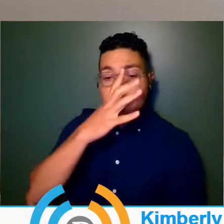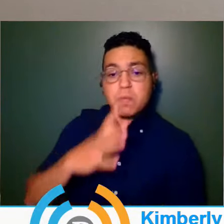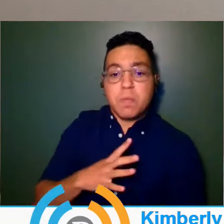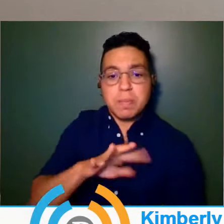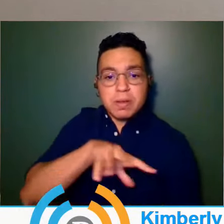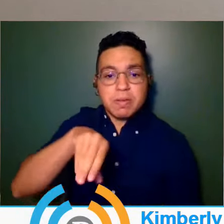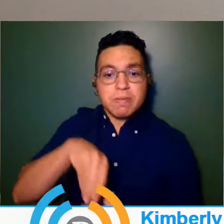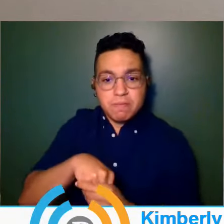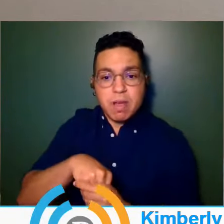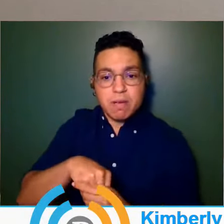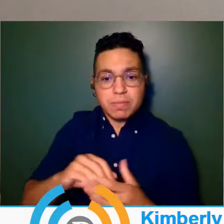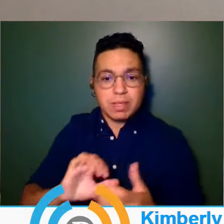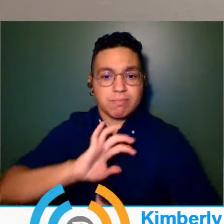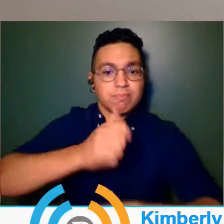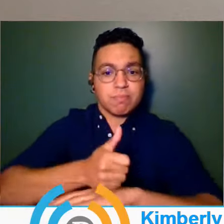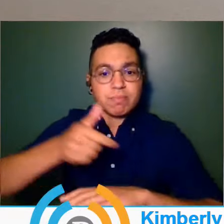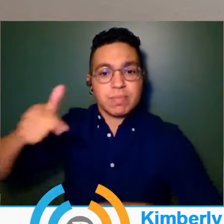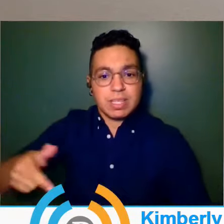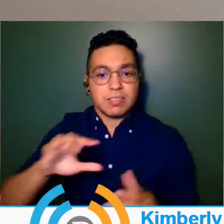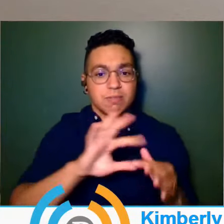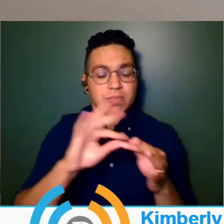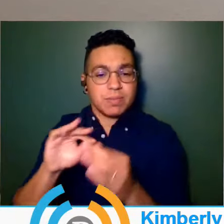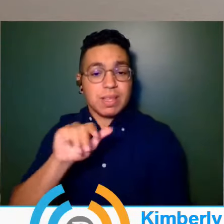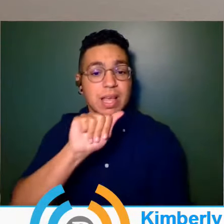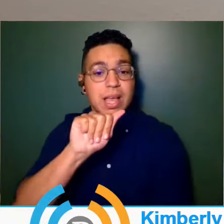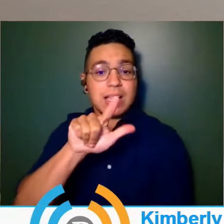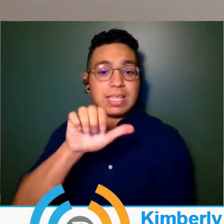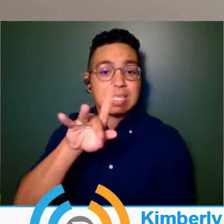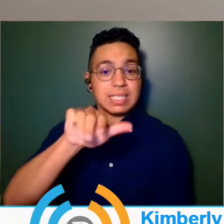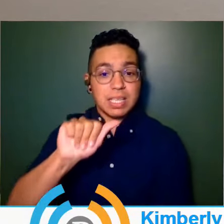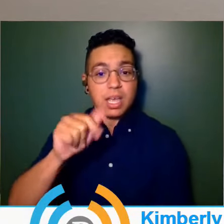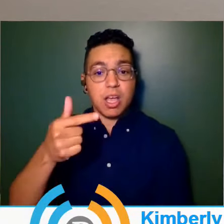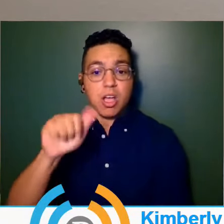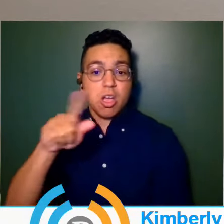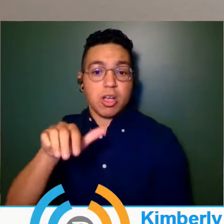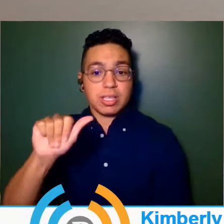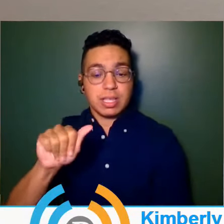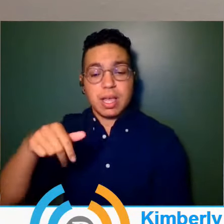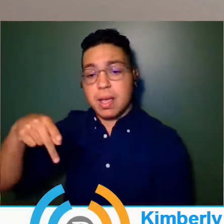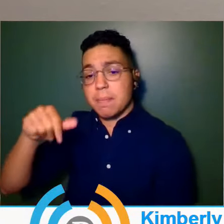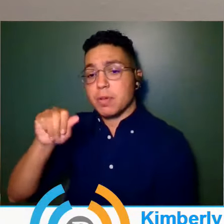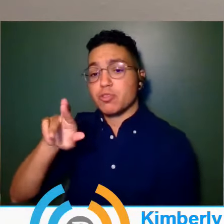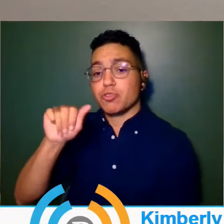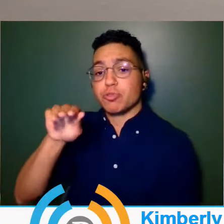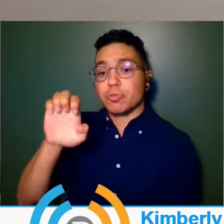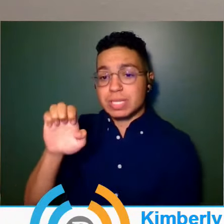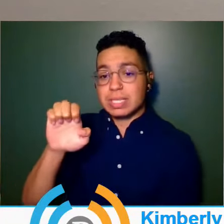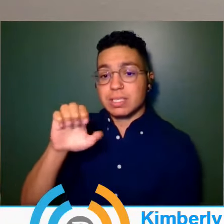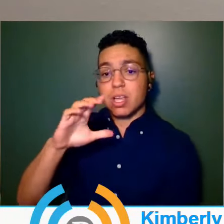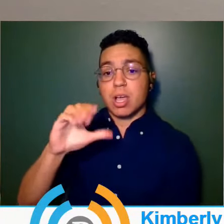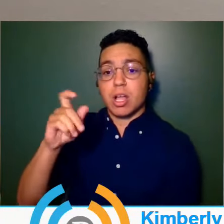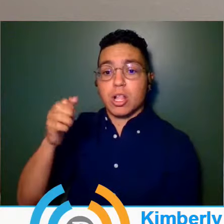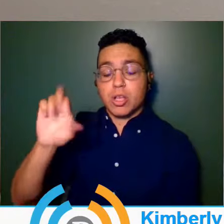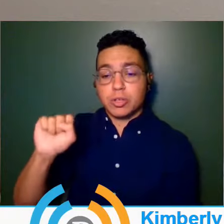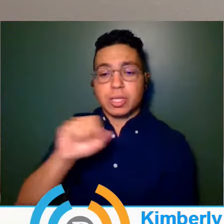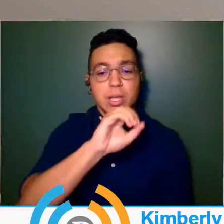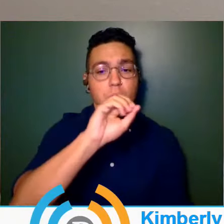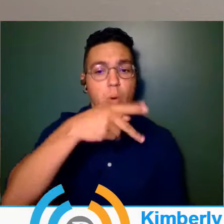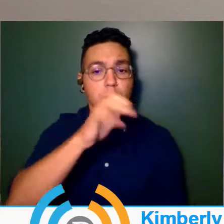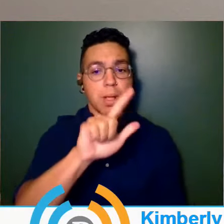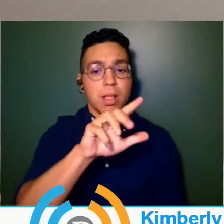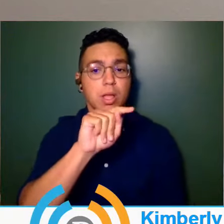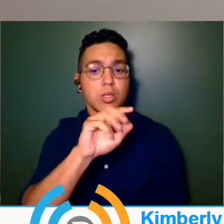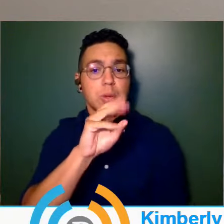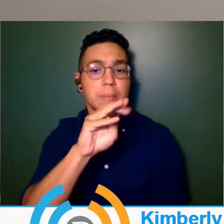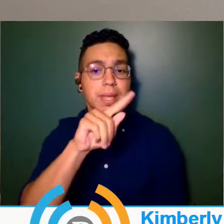Garza, Patrice Cullors, and Opal Tometi. They coined the phrase 7 years ago after George Zimmerman